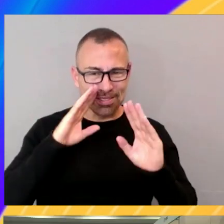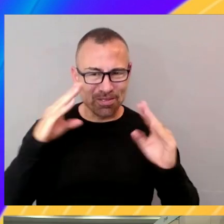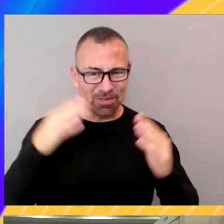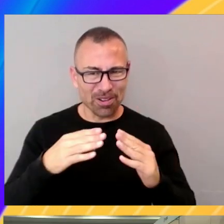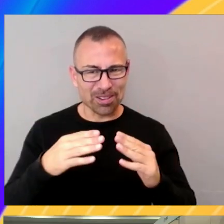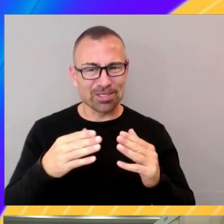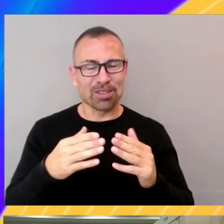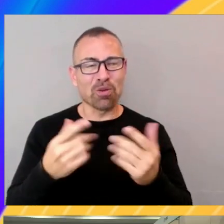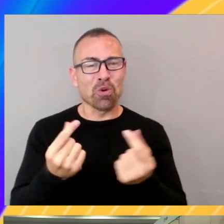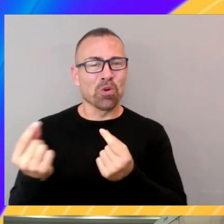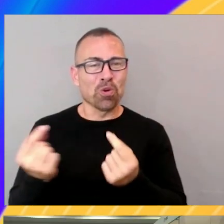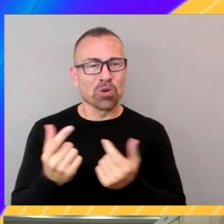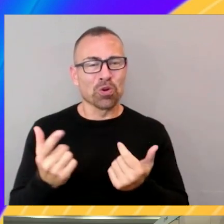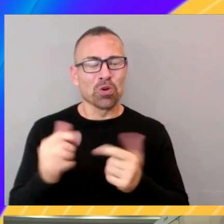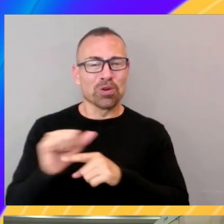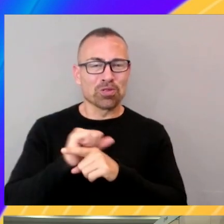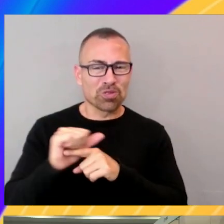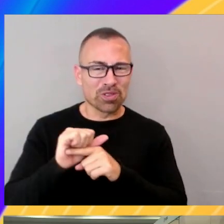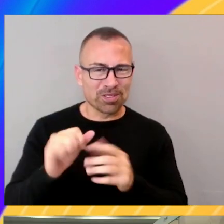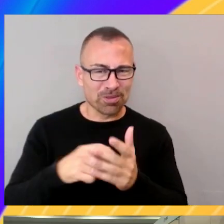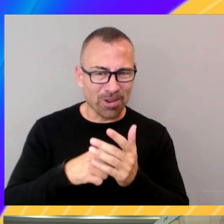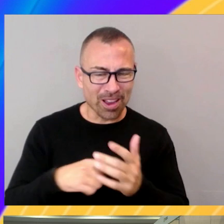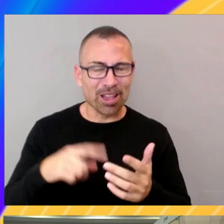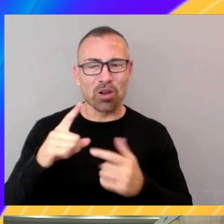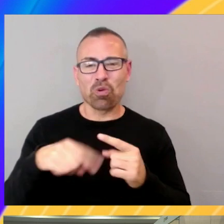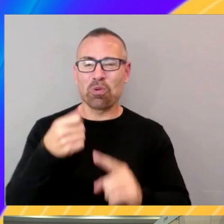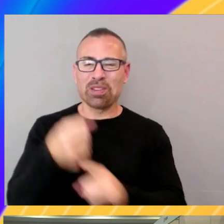needed. As we hit like specific problems.